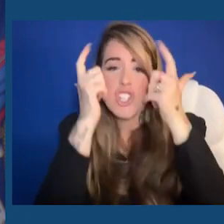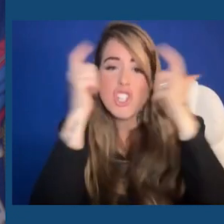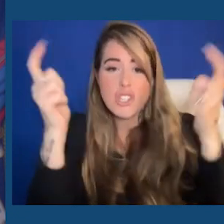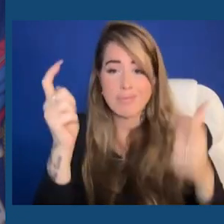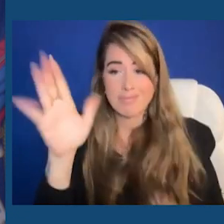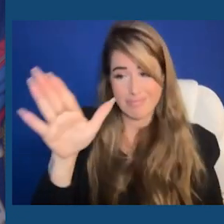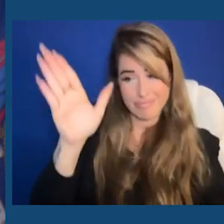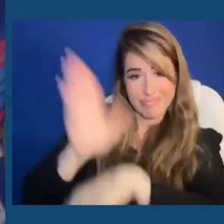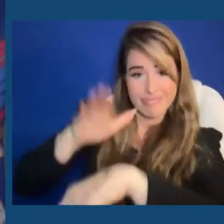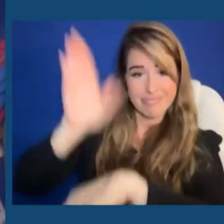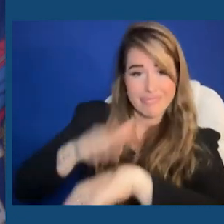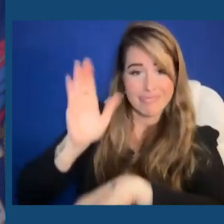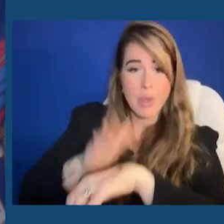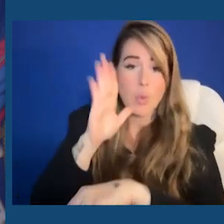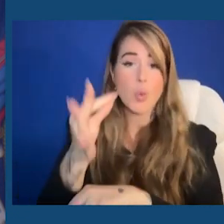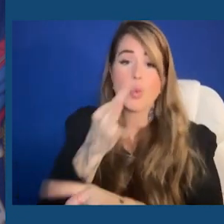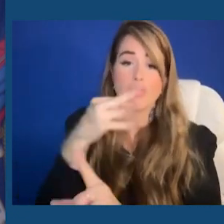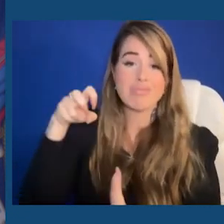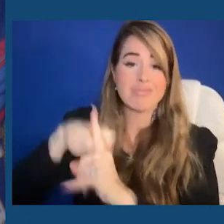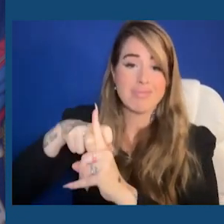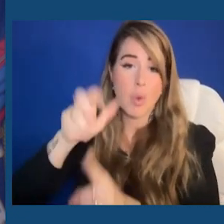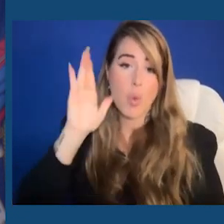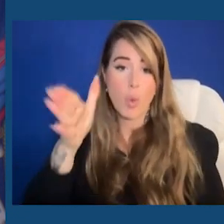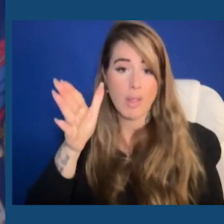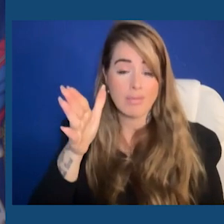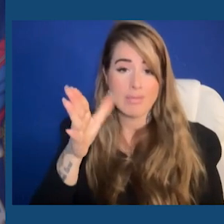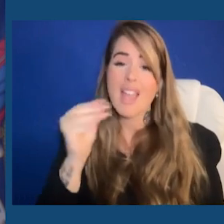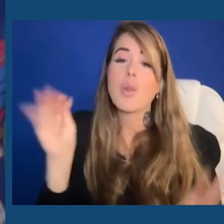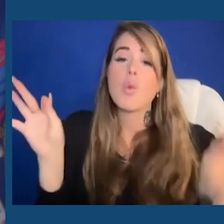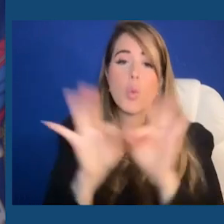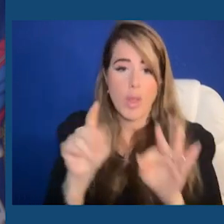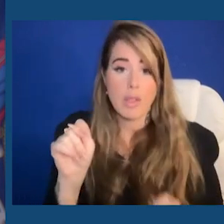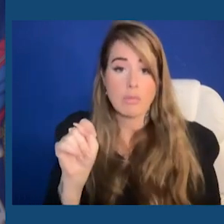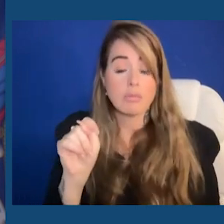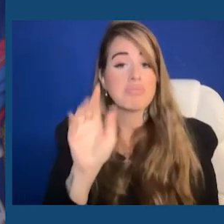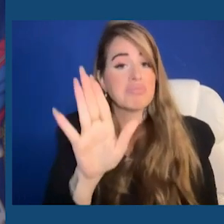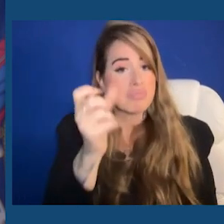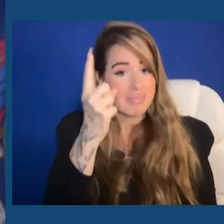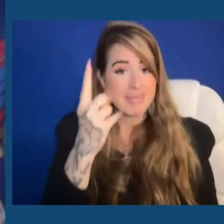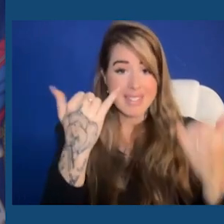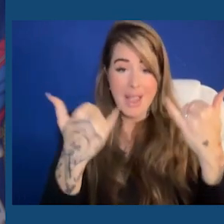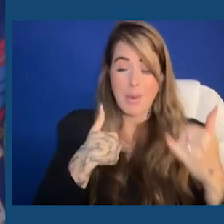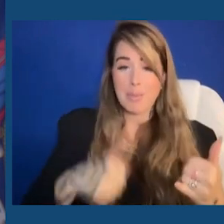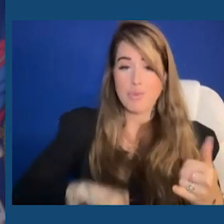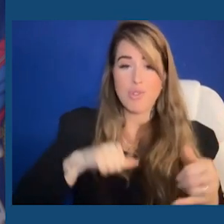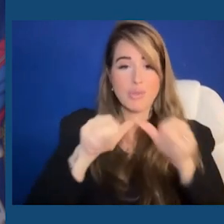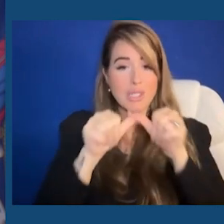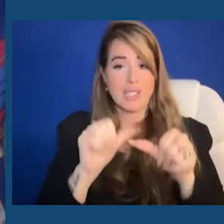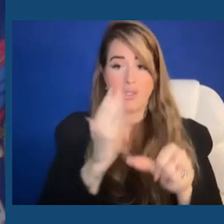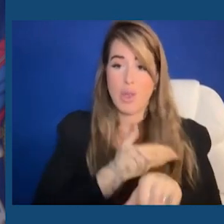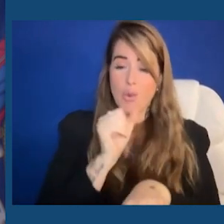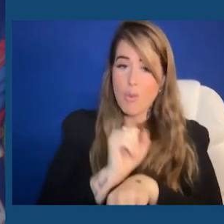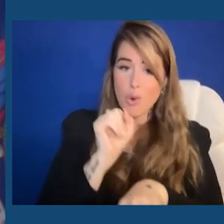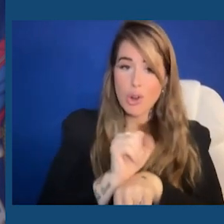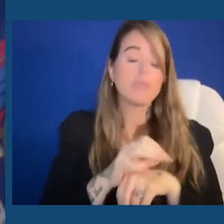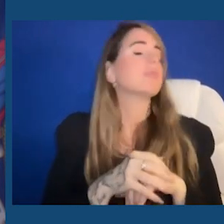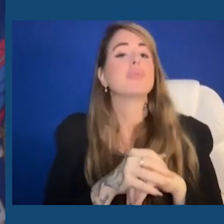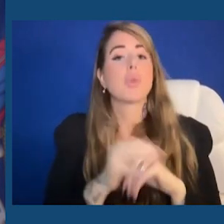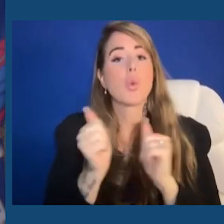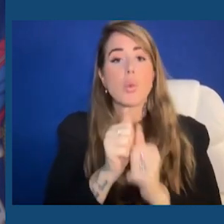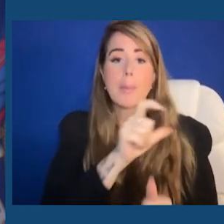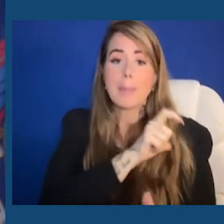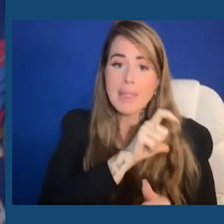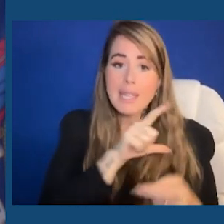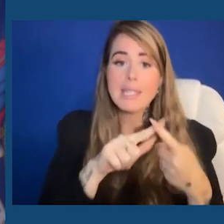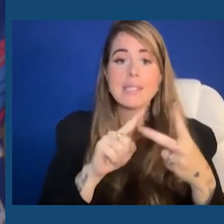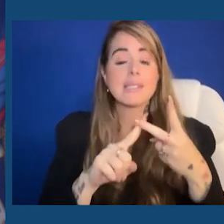you, and it's just not worth it. So with that, I'm really proud to continue all of our efforts with law enforcement,